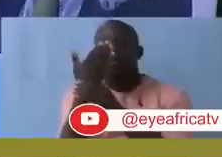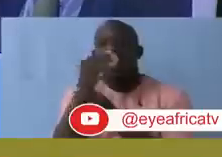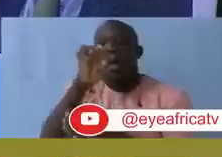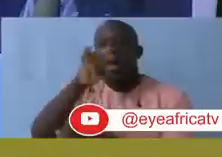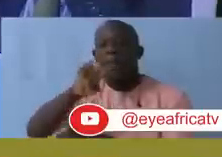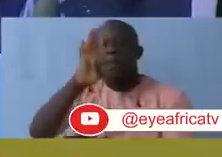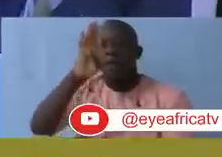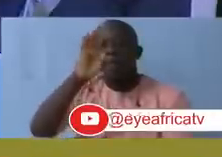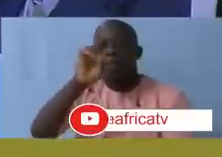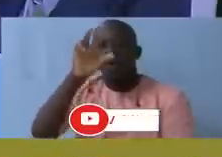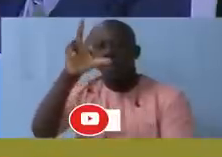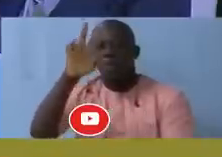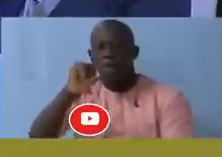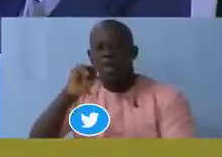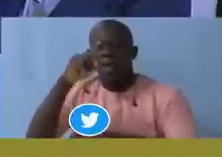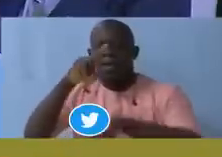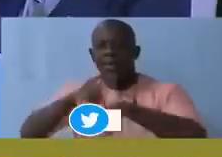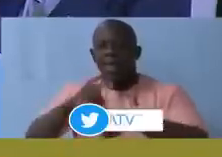Senegal?